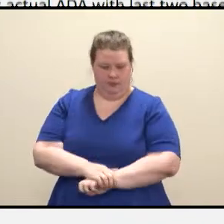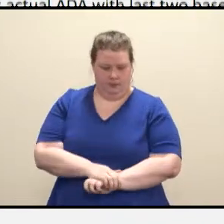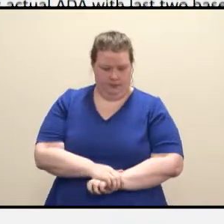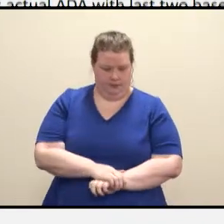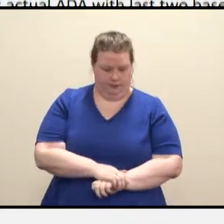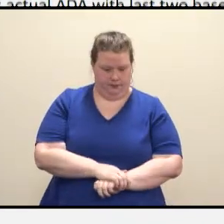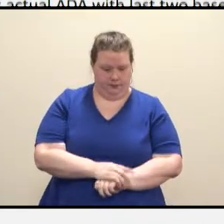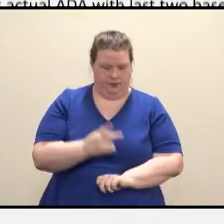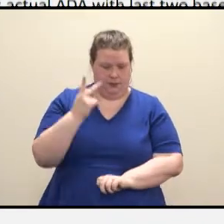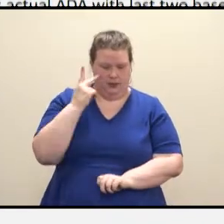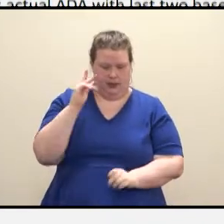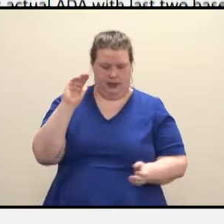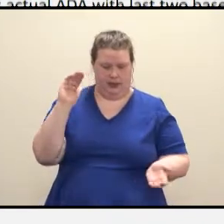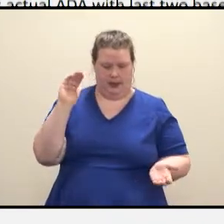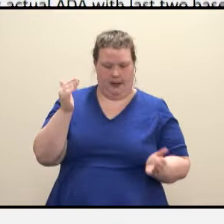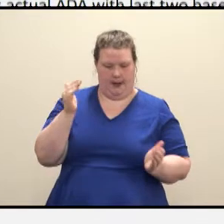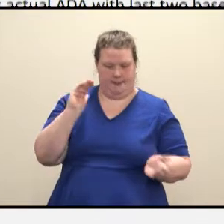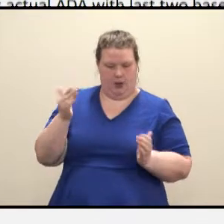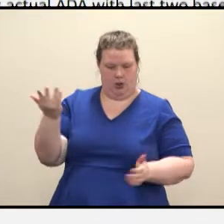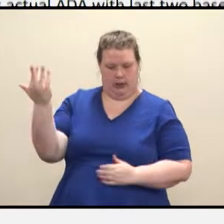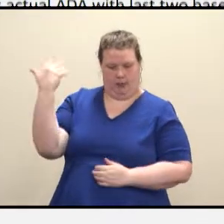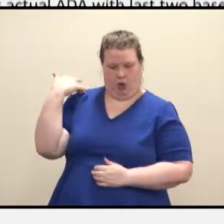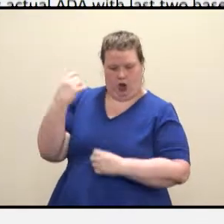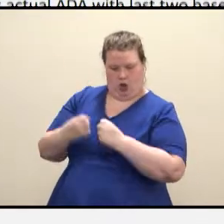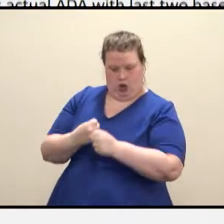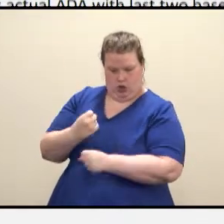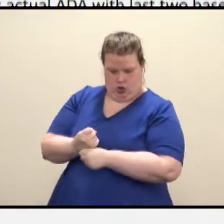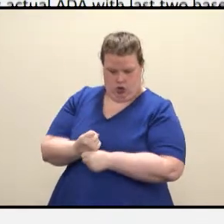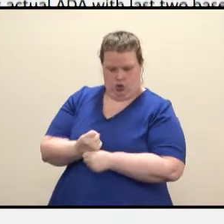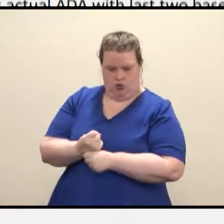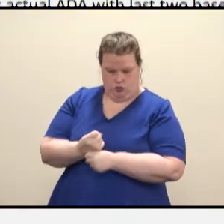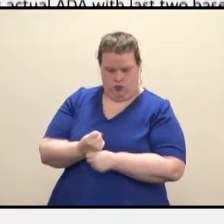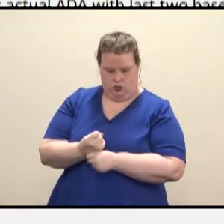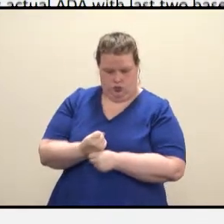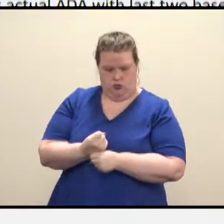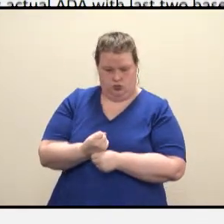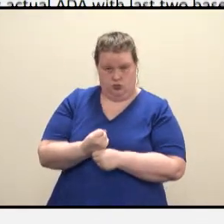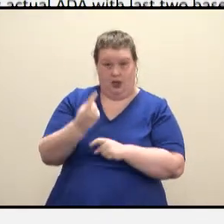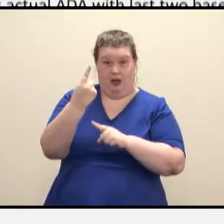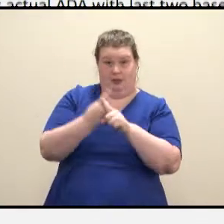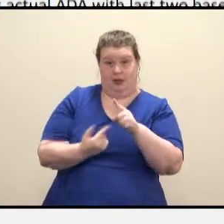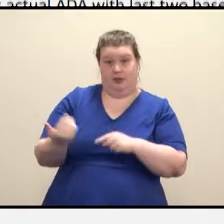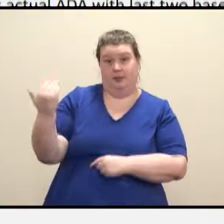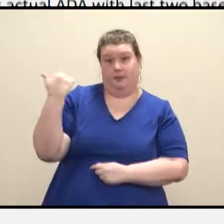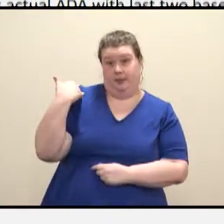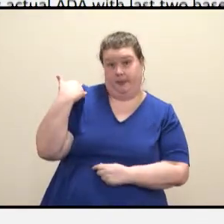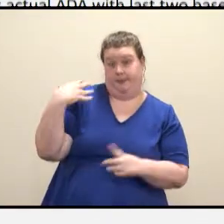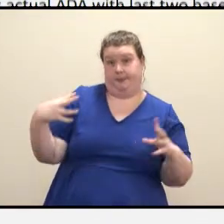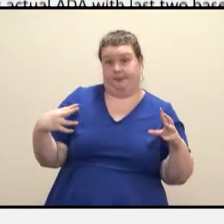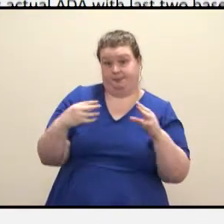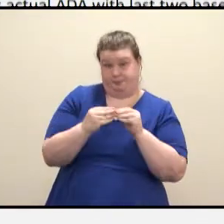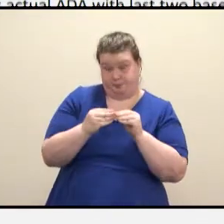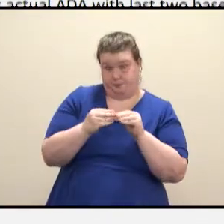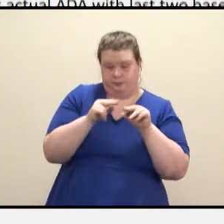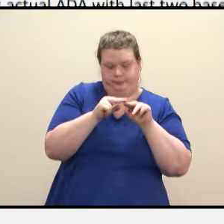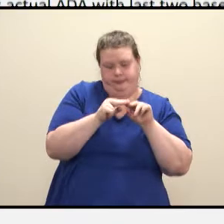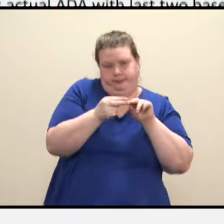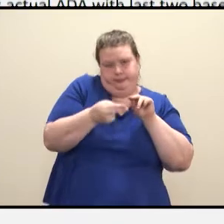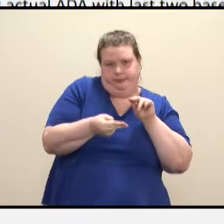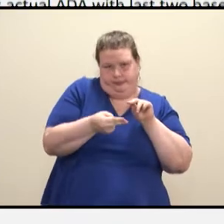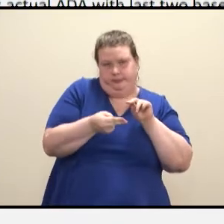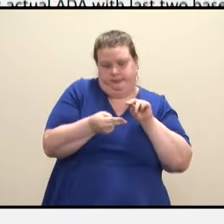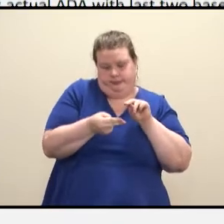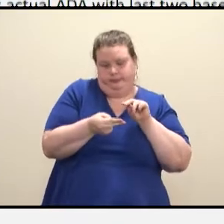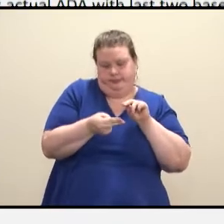can see the comparison with prior years. We talked at the last meeting that we were down,